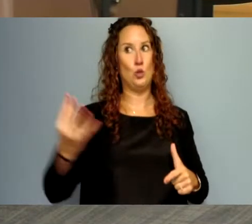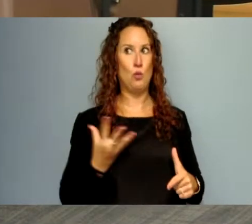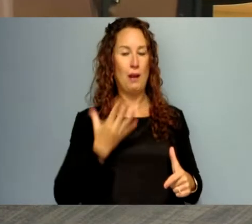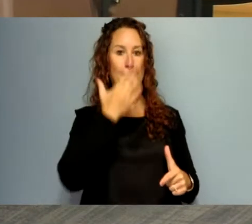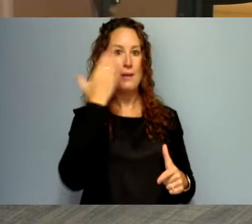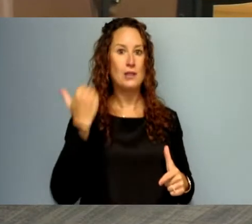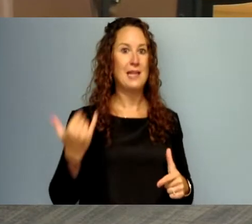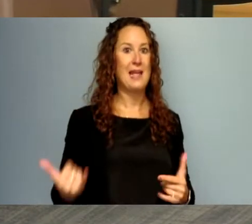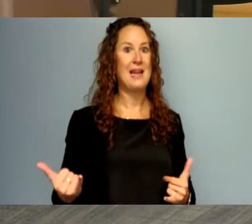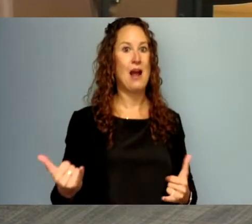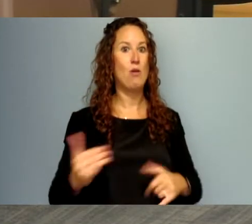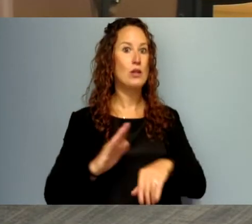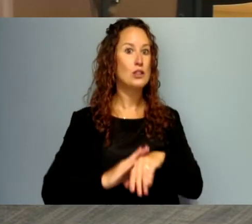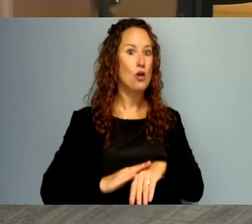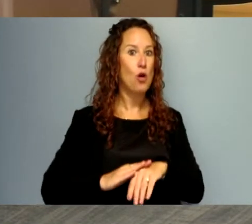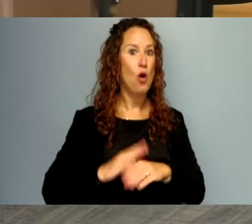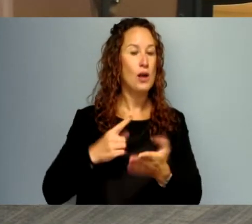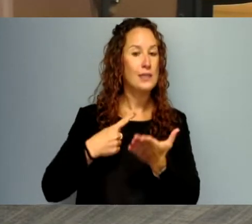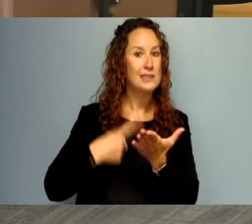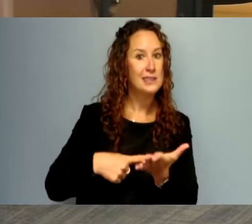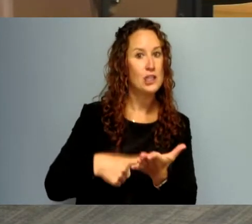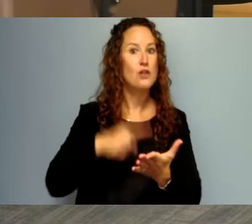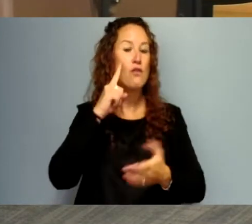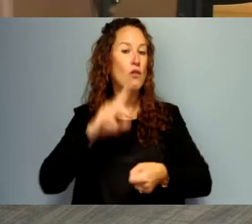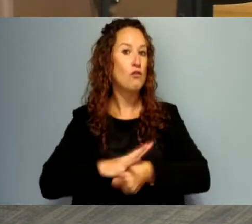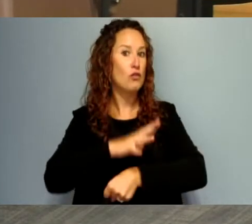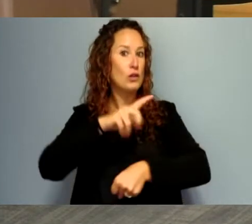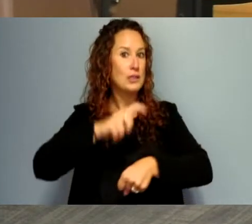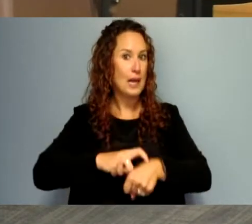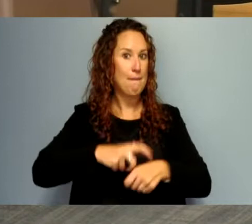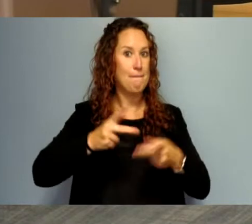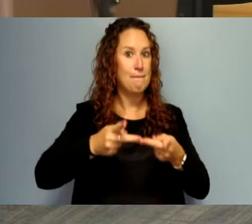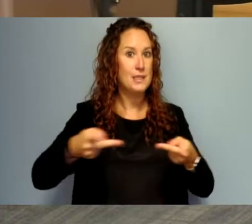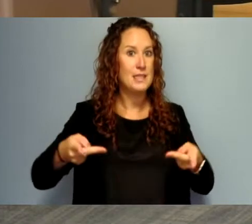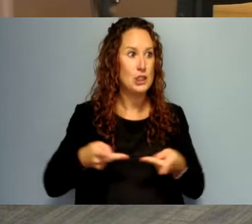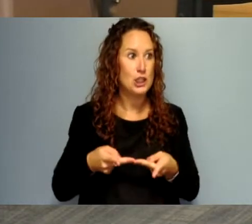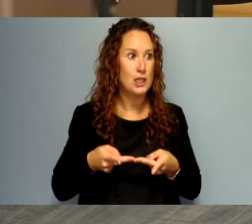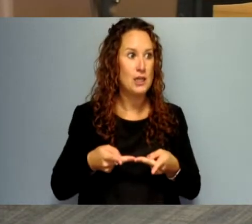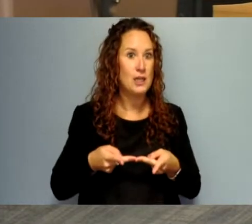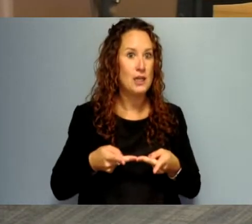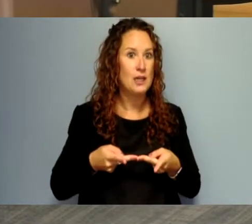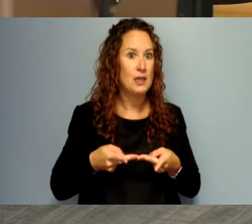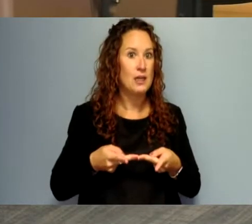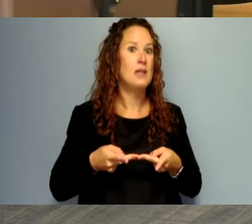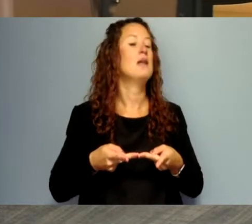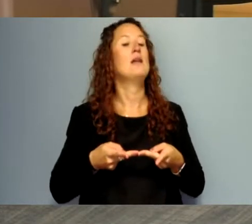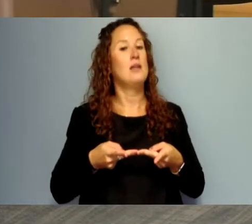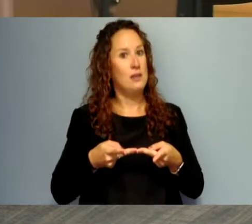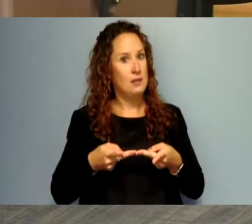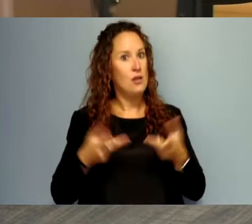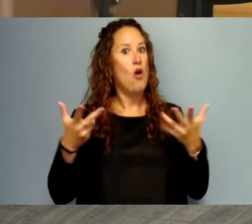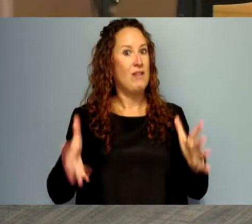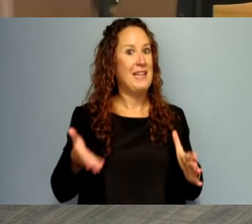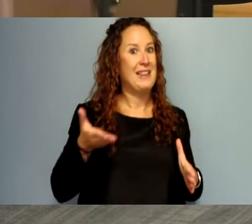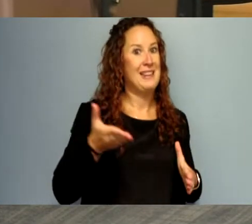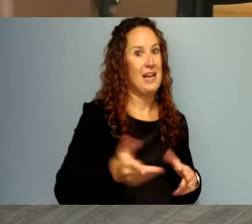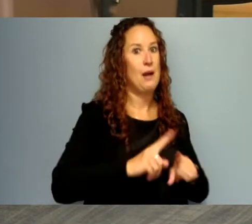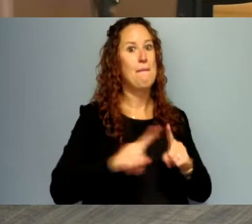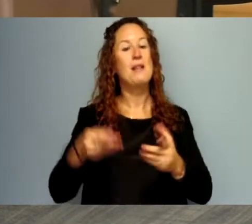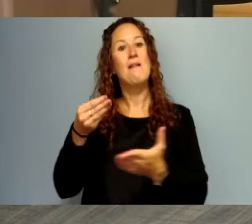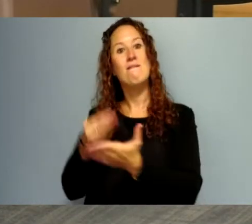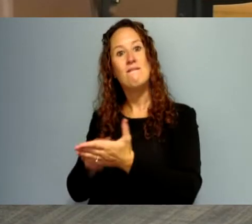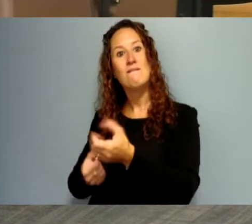on the manning table as a full-time position, and it's on the manning table as a full-time position already, but it's only funded